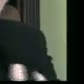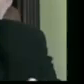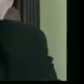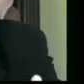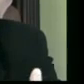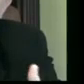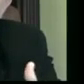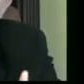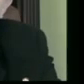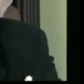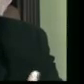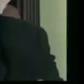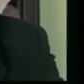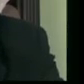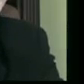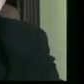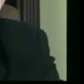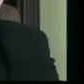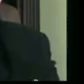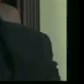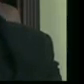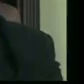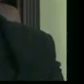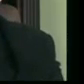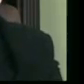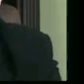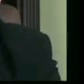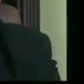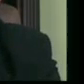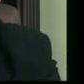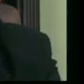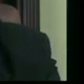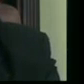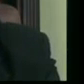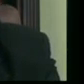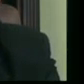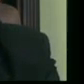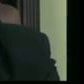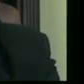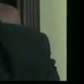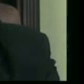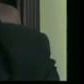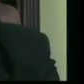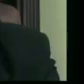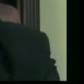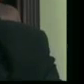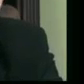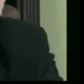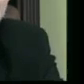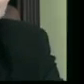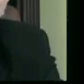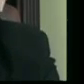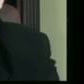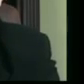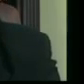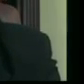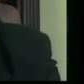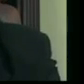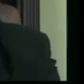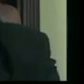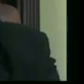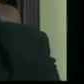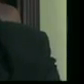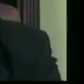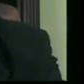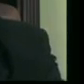So knowing, in a sense, where you are, having a sense of your context, is a very important skill. And being able to relate to